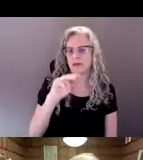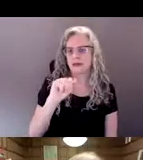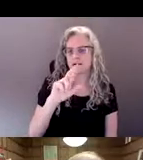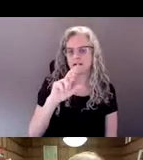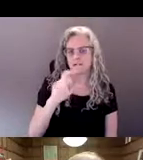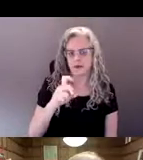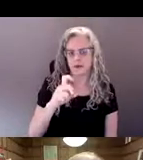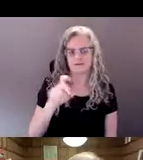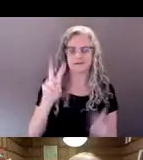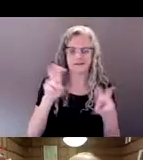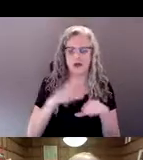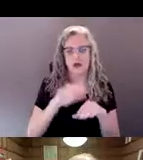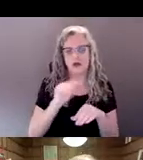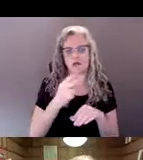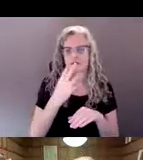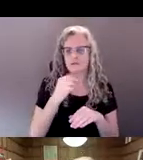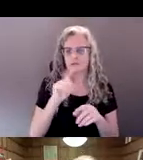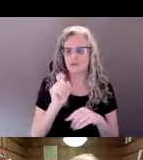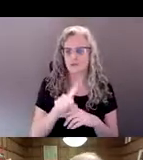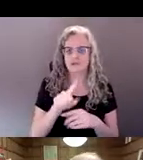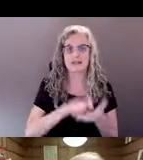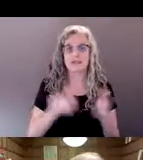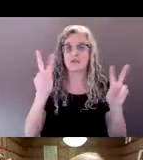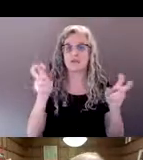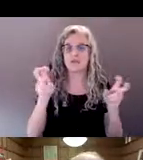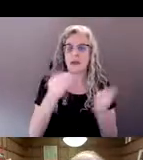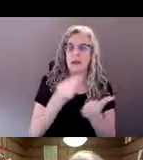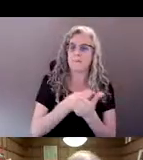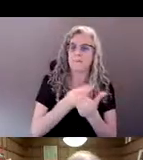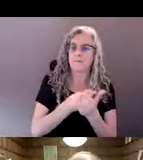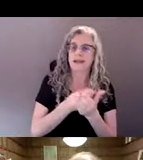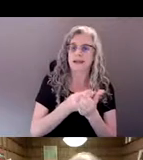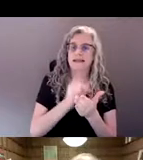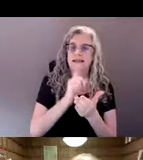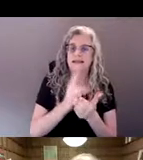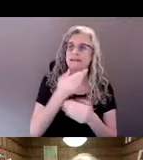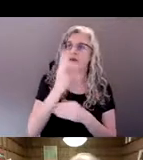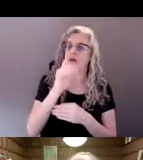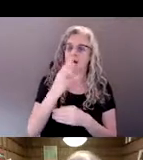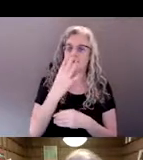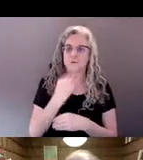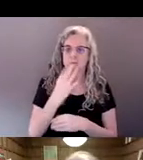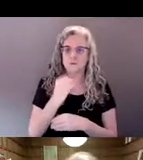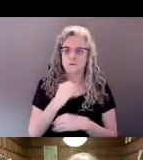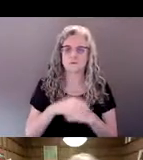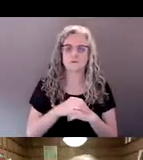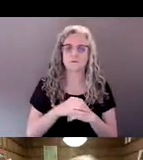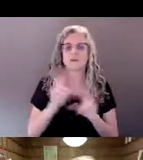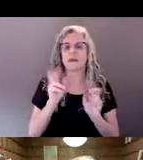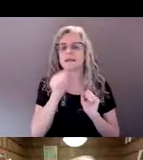the Jewish question, in which he writes that money is the god of Judaism, the secret